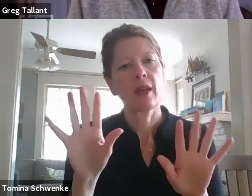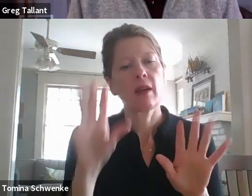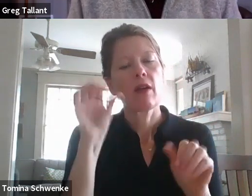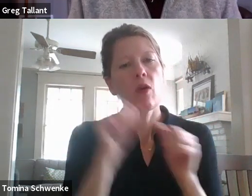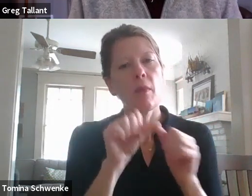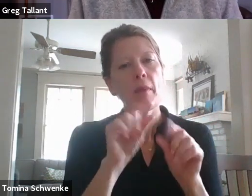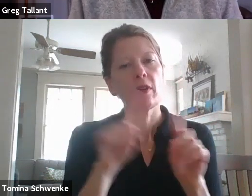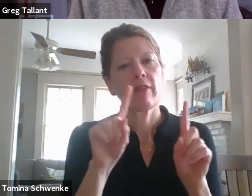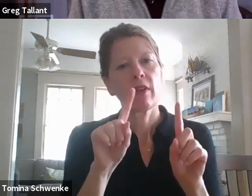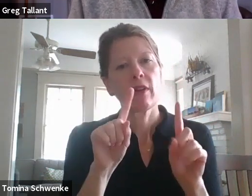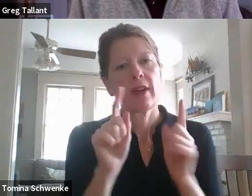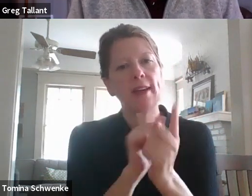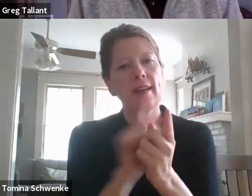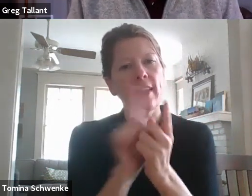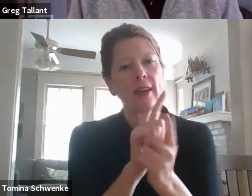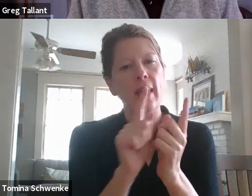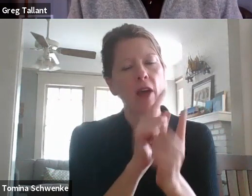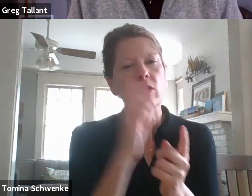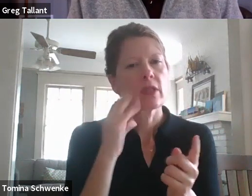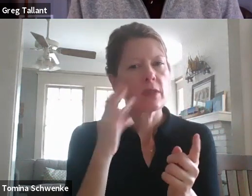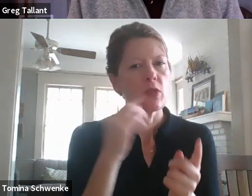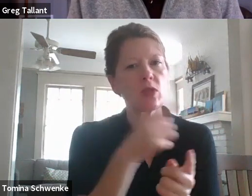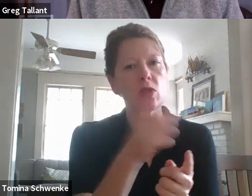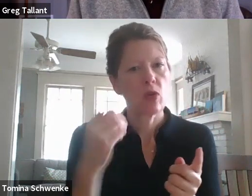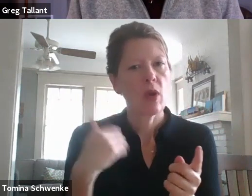had with other people.